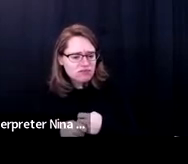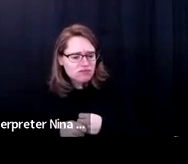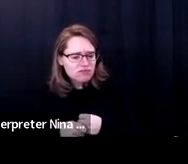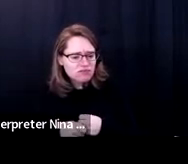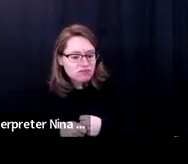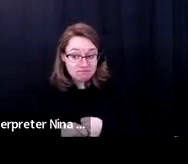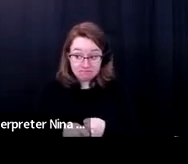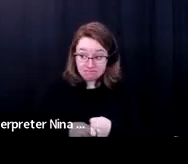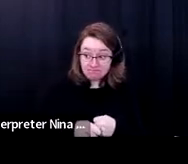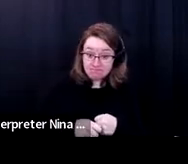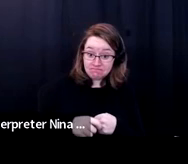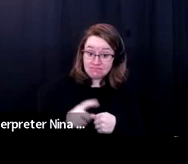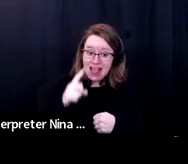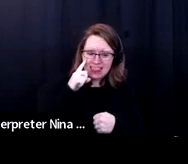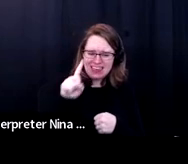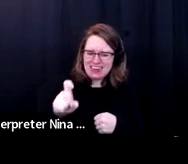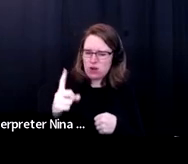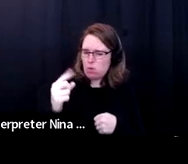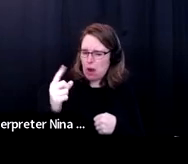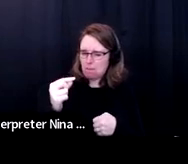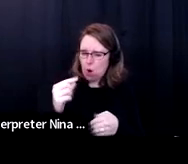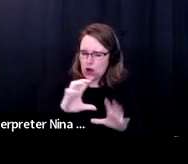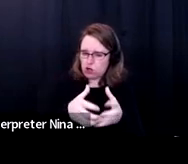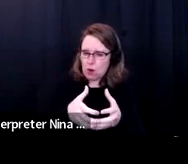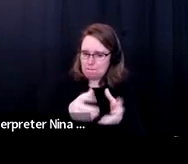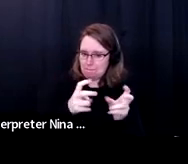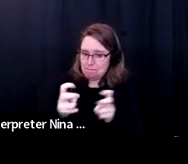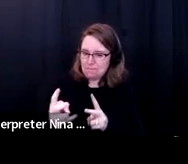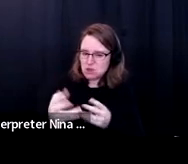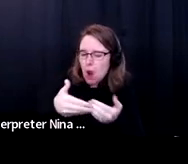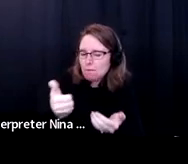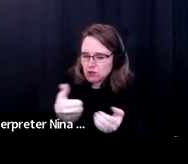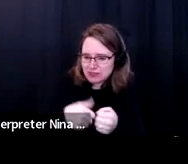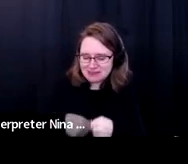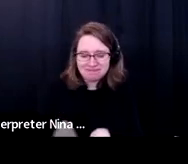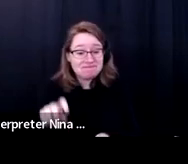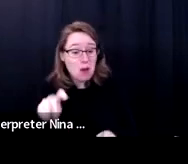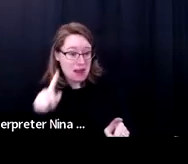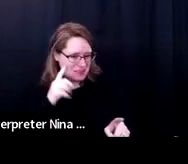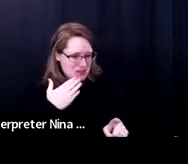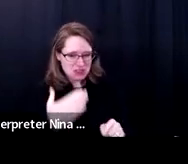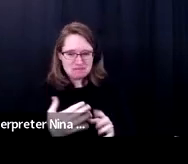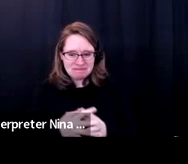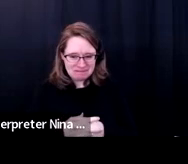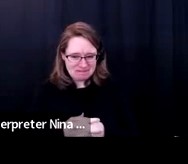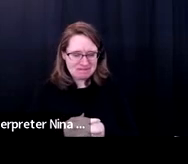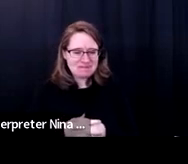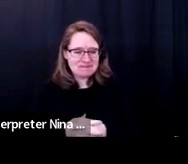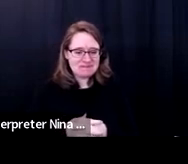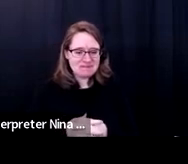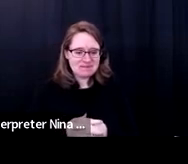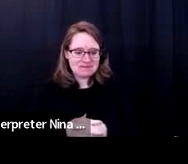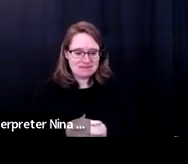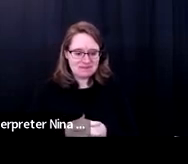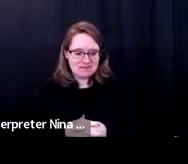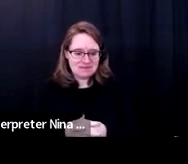I think we need just one more set of ideas in here, but we're close. Okay, sounds good. And is somebody making the